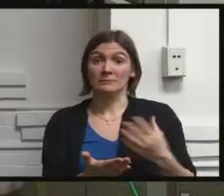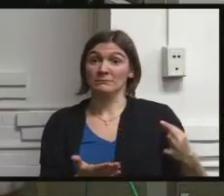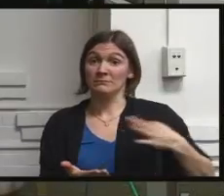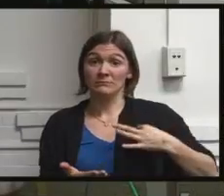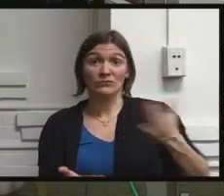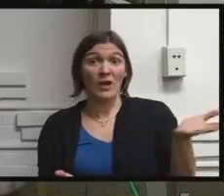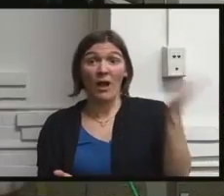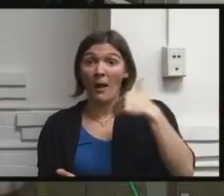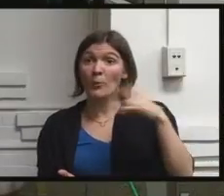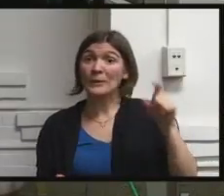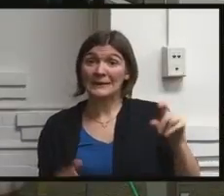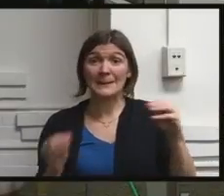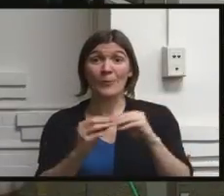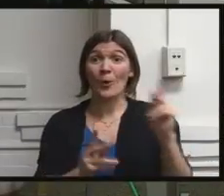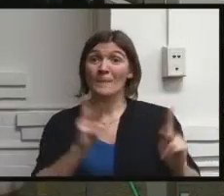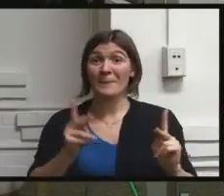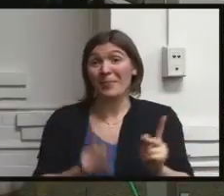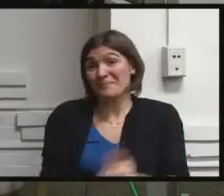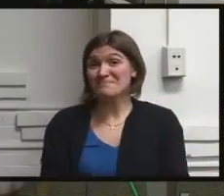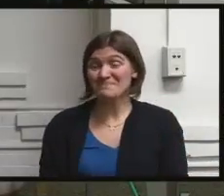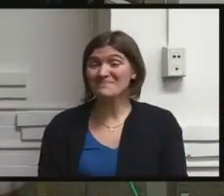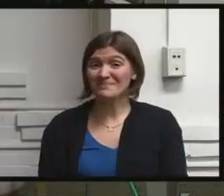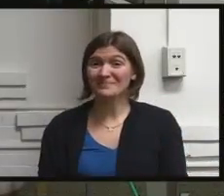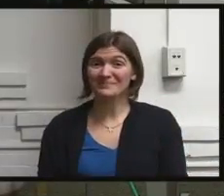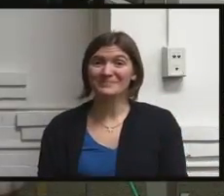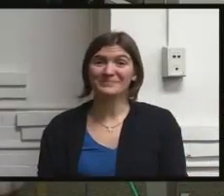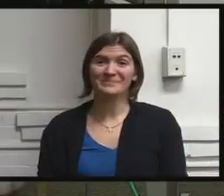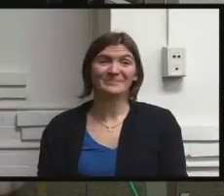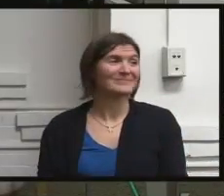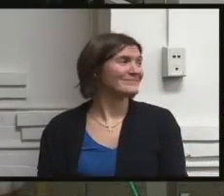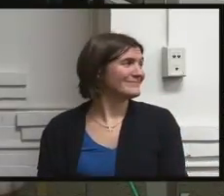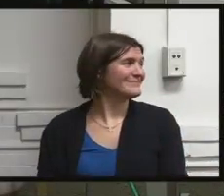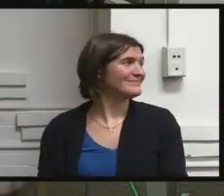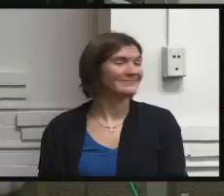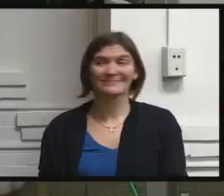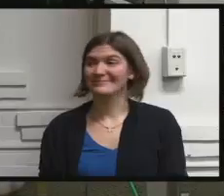please come see us. I guess that's the way to do it.